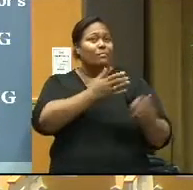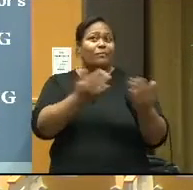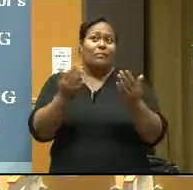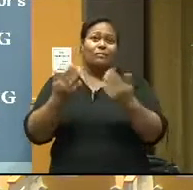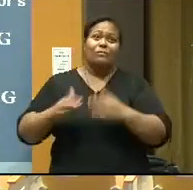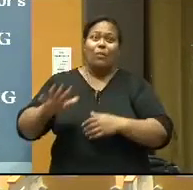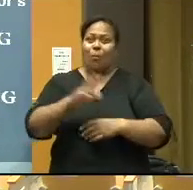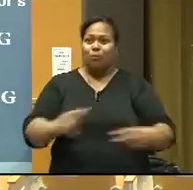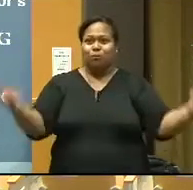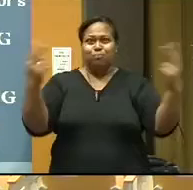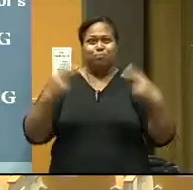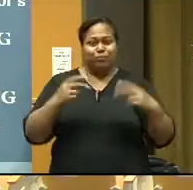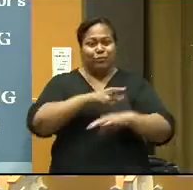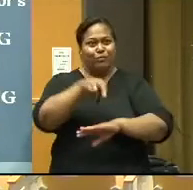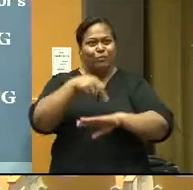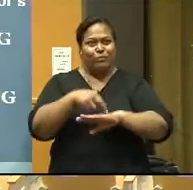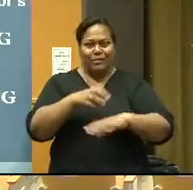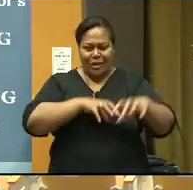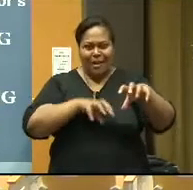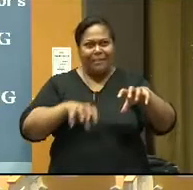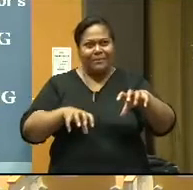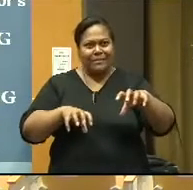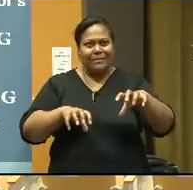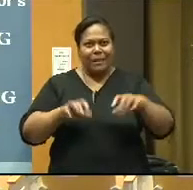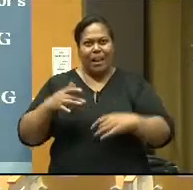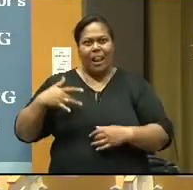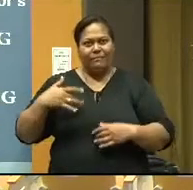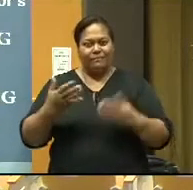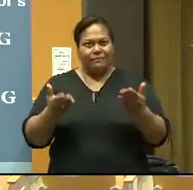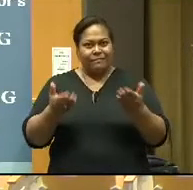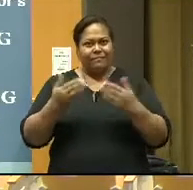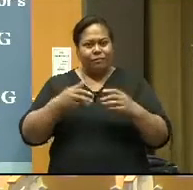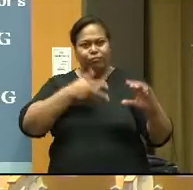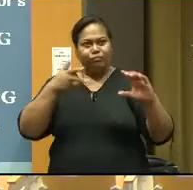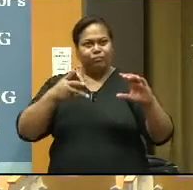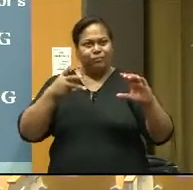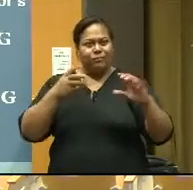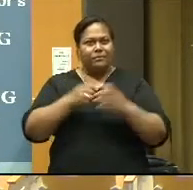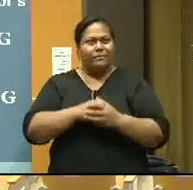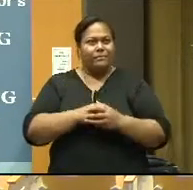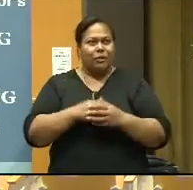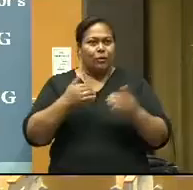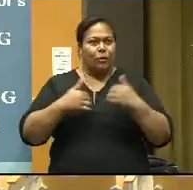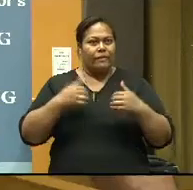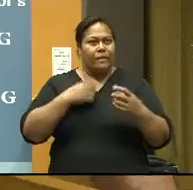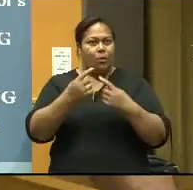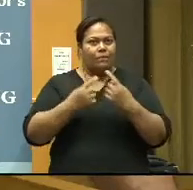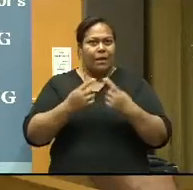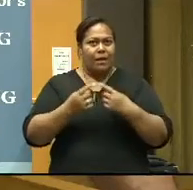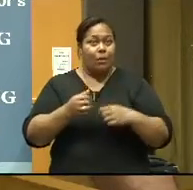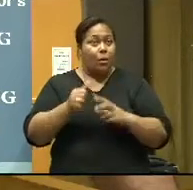viewers tuned in from our regional campuses through our live streaming on the university website. And I'd also like to acknowledge